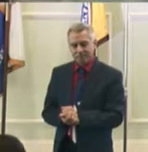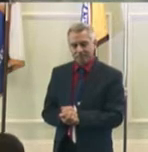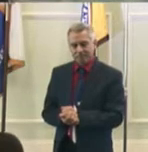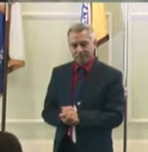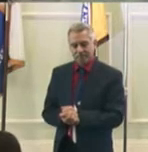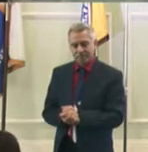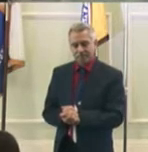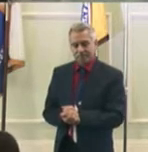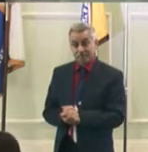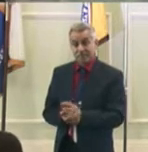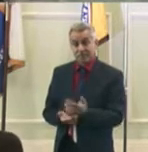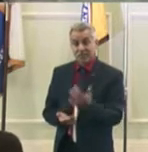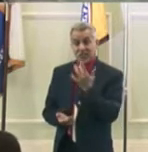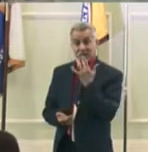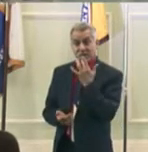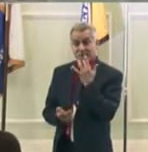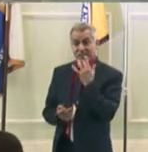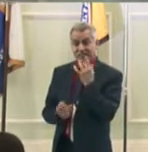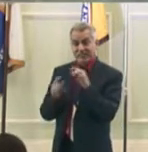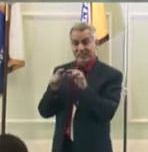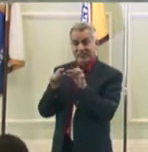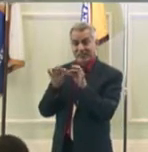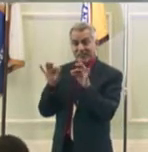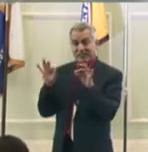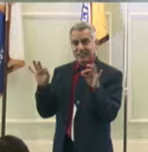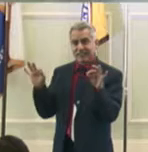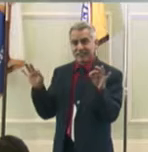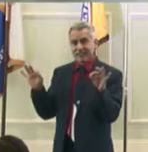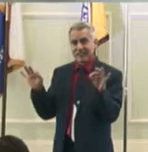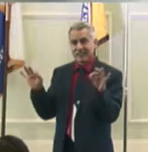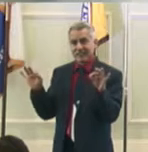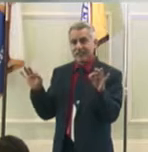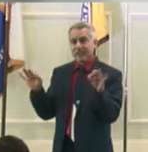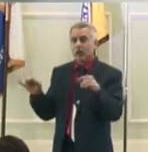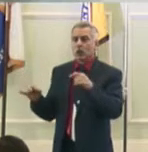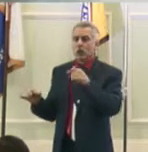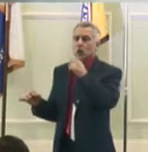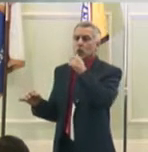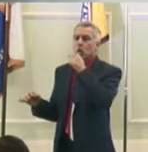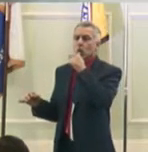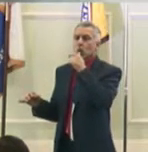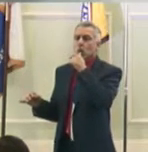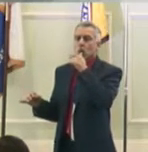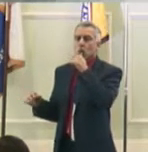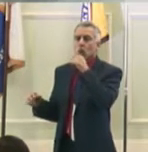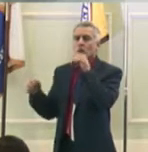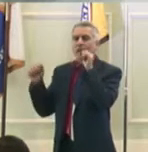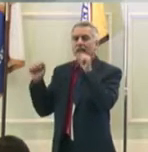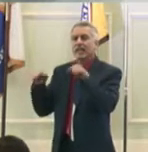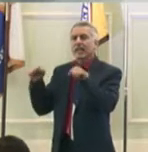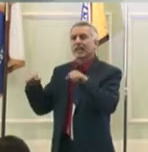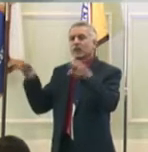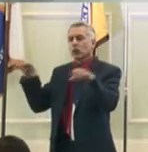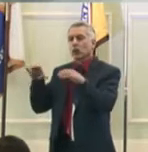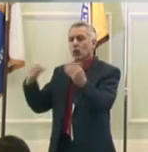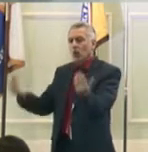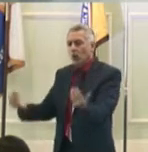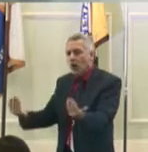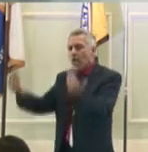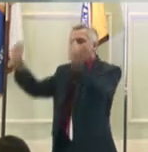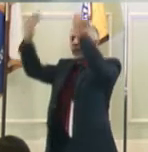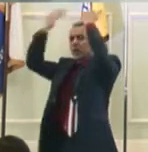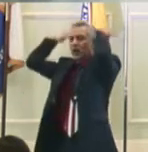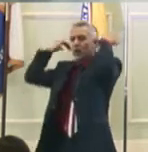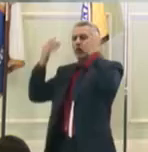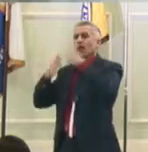This is one of my favorites. Now unto him that is able to do exceedingly abundantly above all that we ask or think,